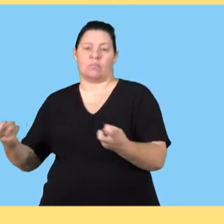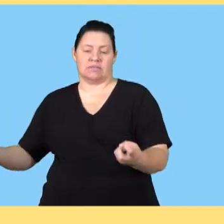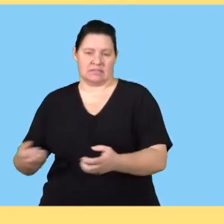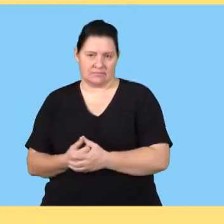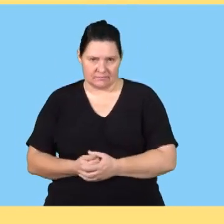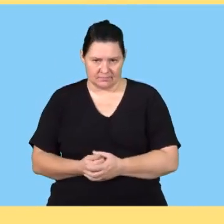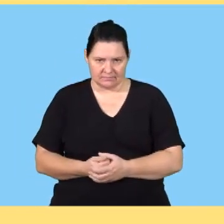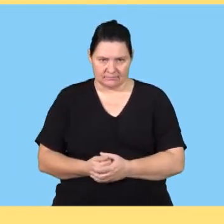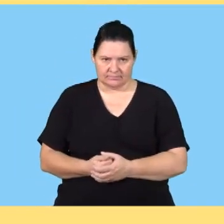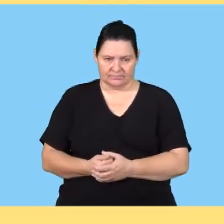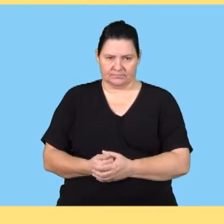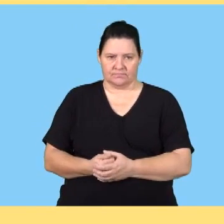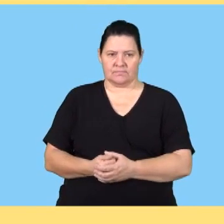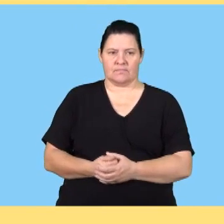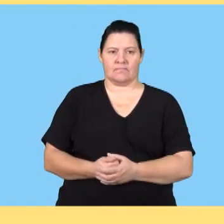equipment.